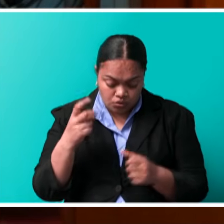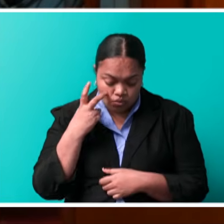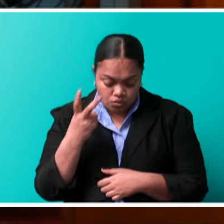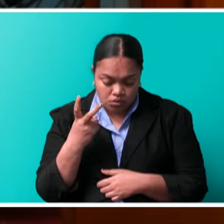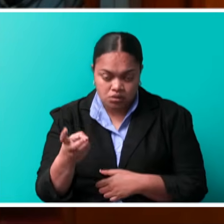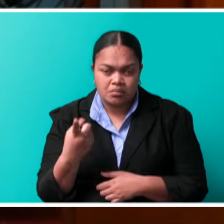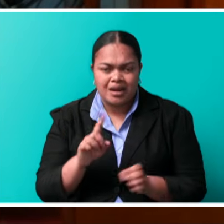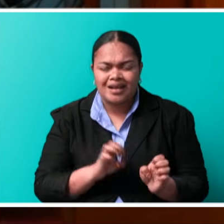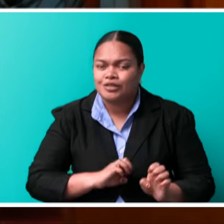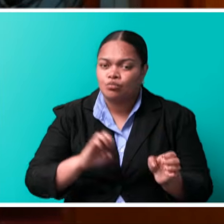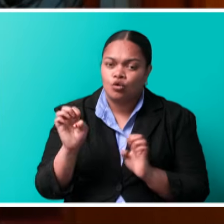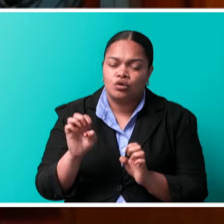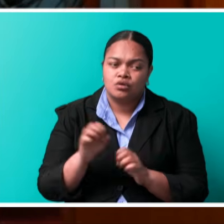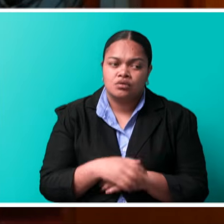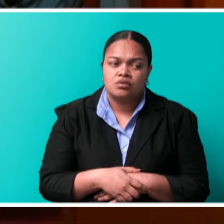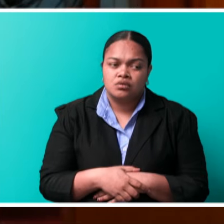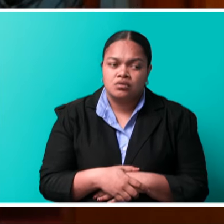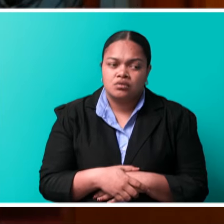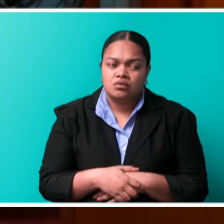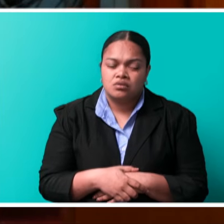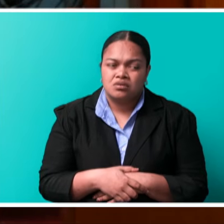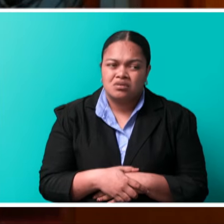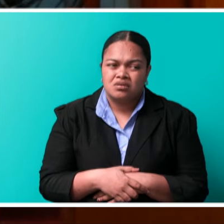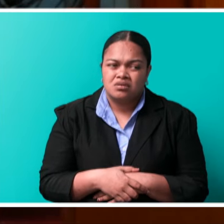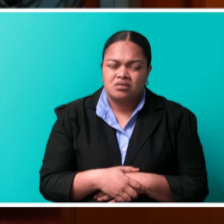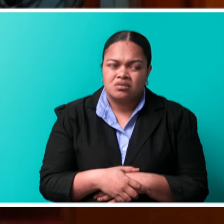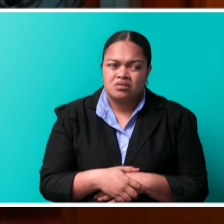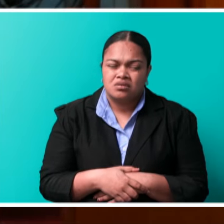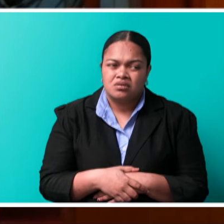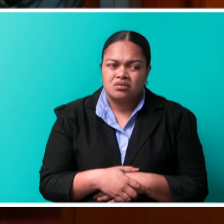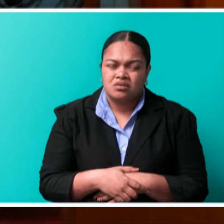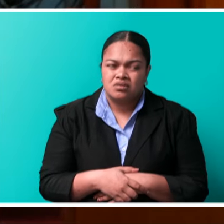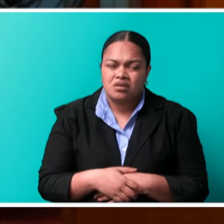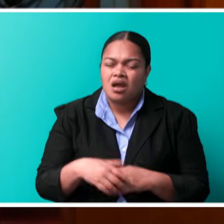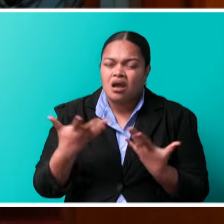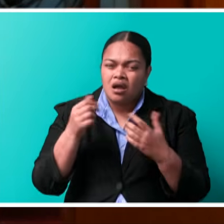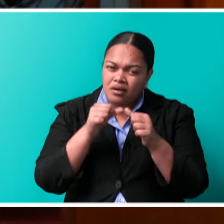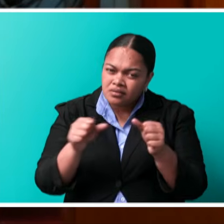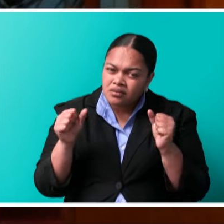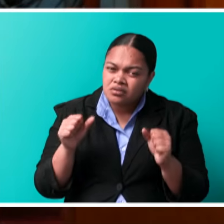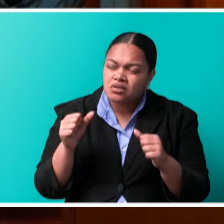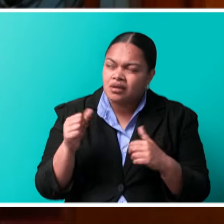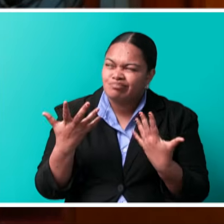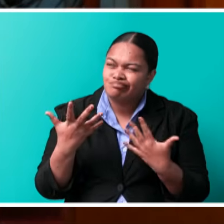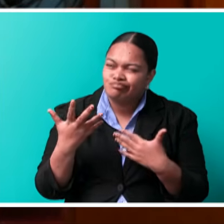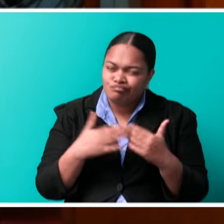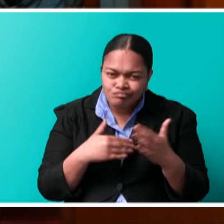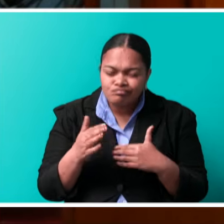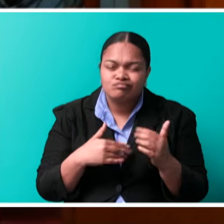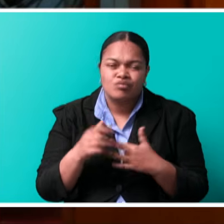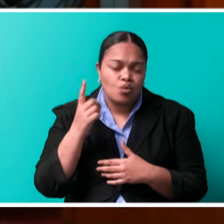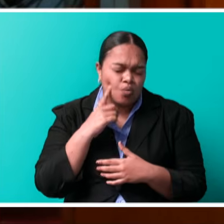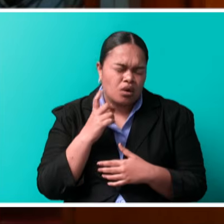and exports. Rural development must also integrate agriculture, infrastructure, water